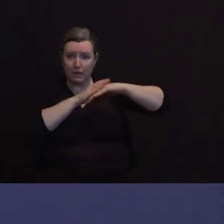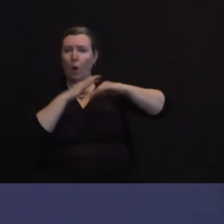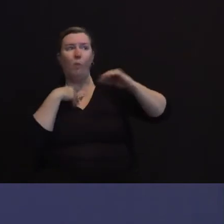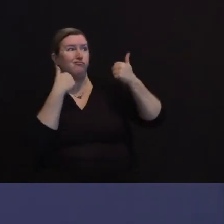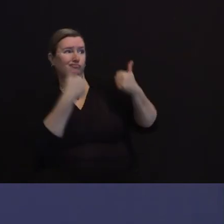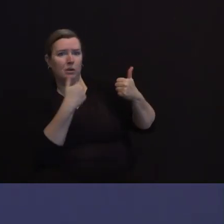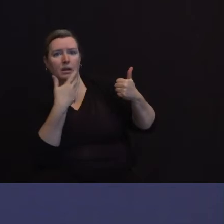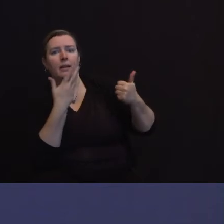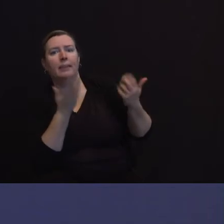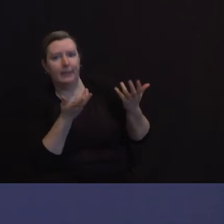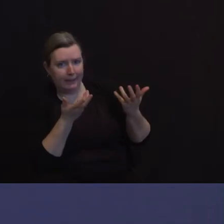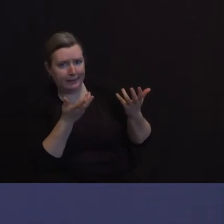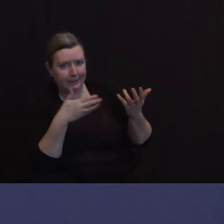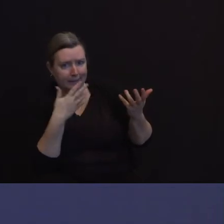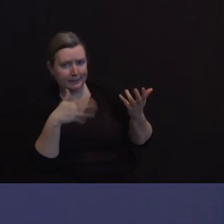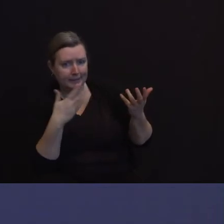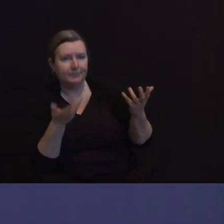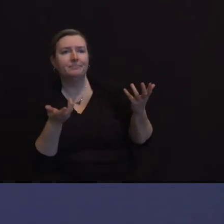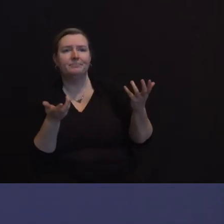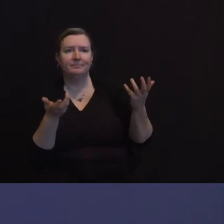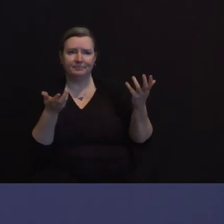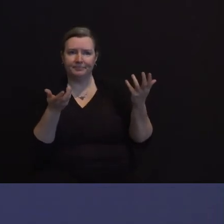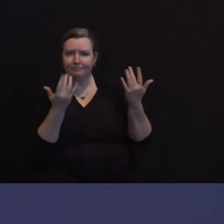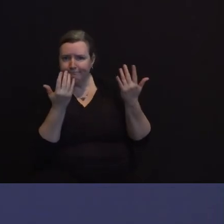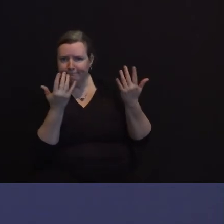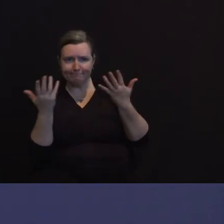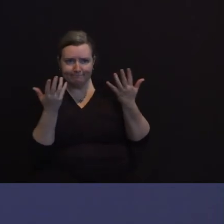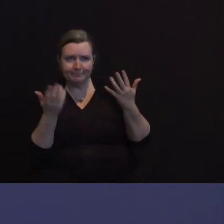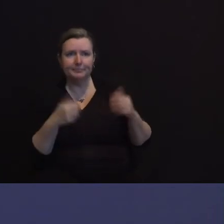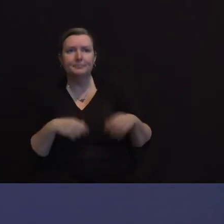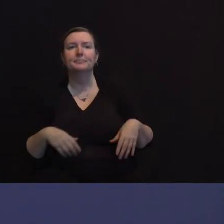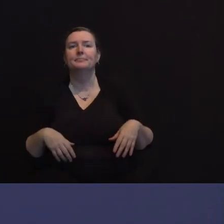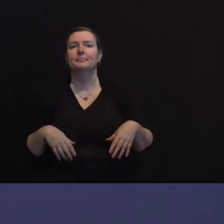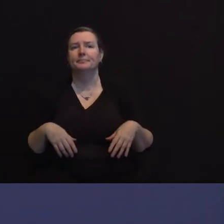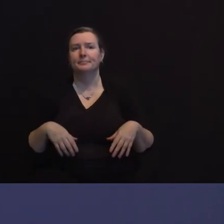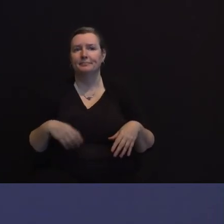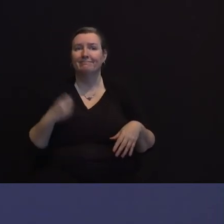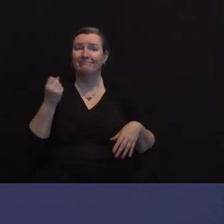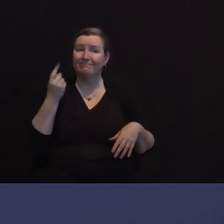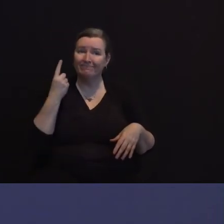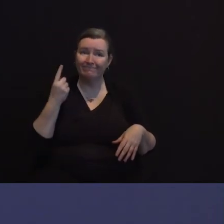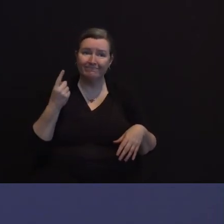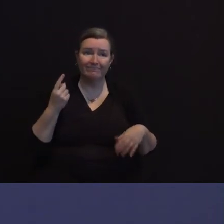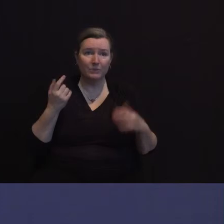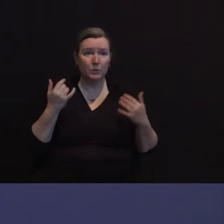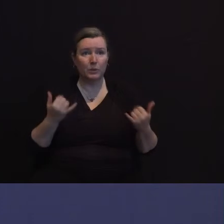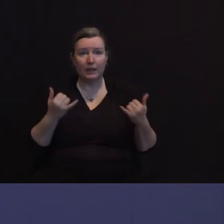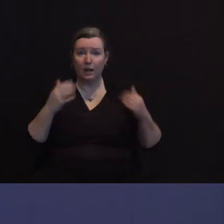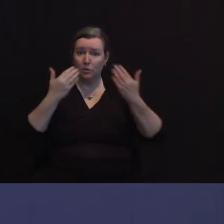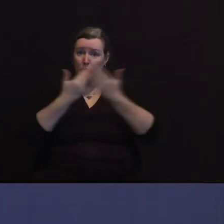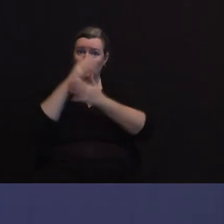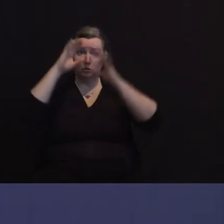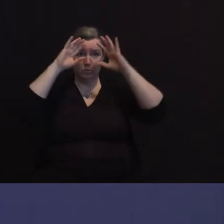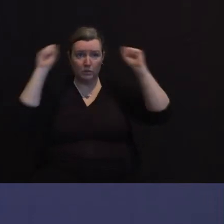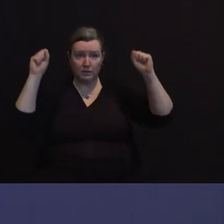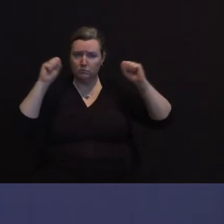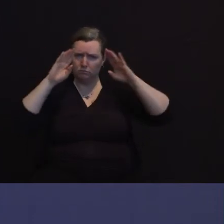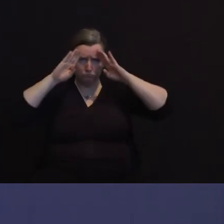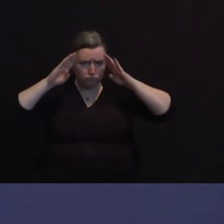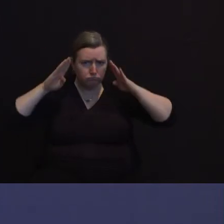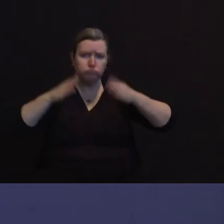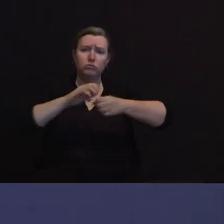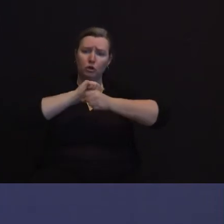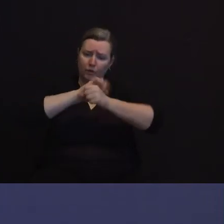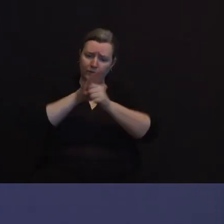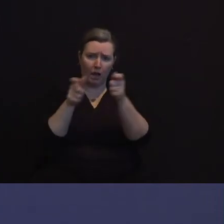with me. To say that they're laser focused on the pandemic is the understatement of the century, perhaps, never mind the year. And the other thing